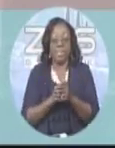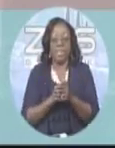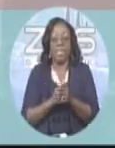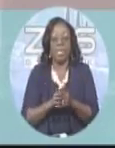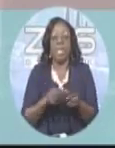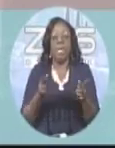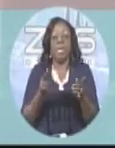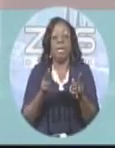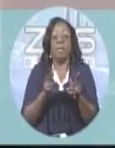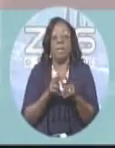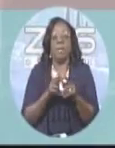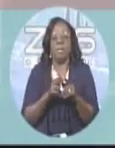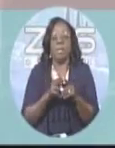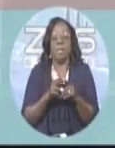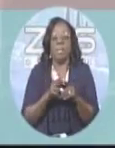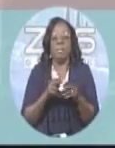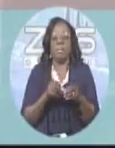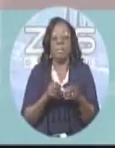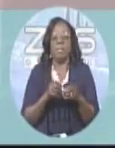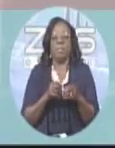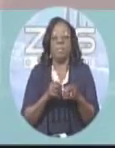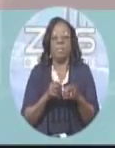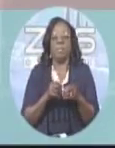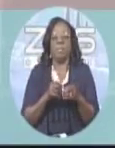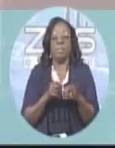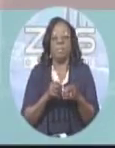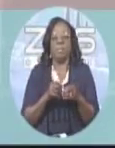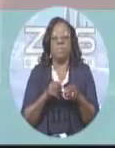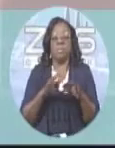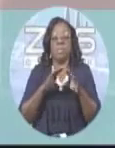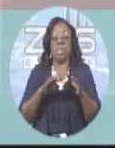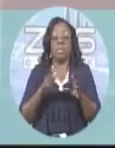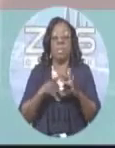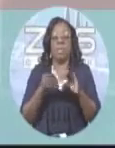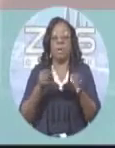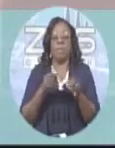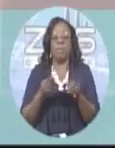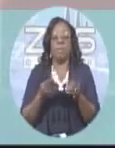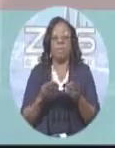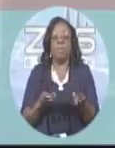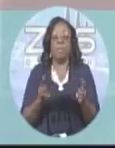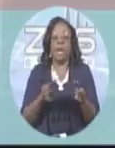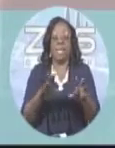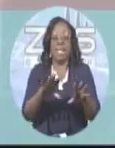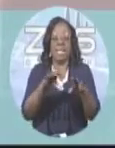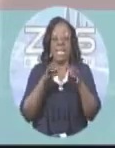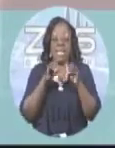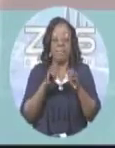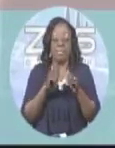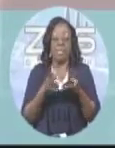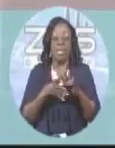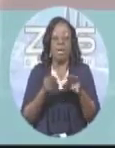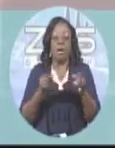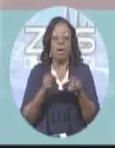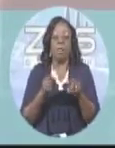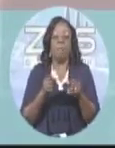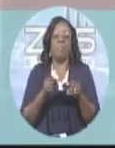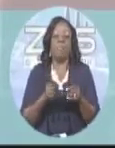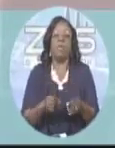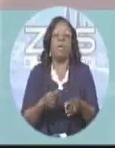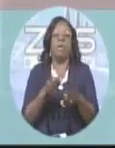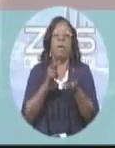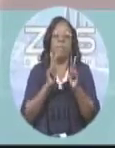very importantly, there was a settlement of the valid claims of the